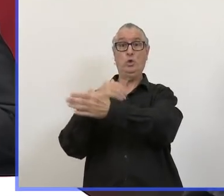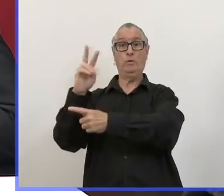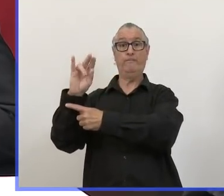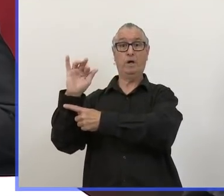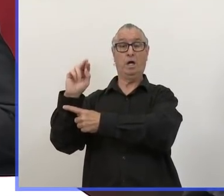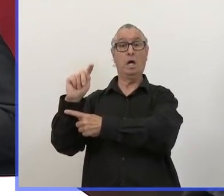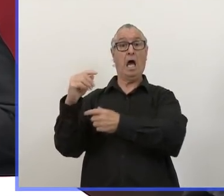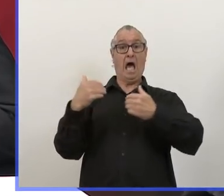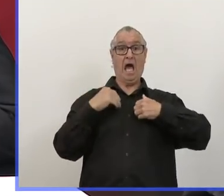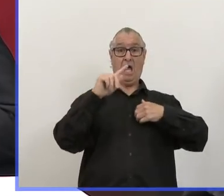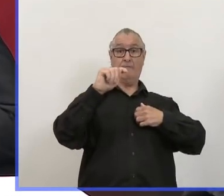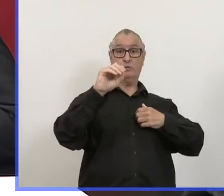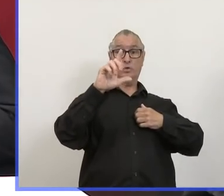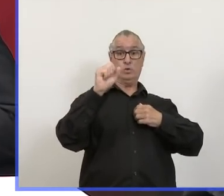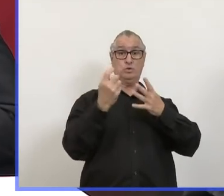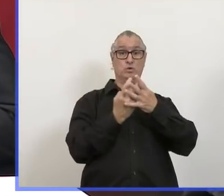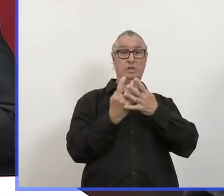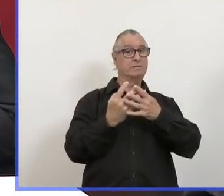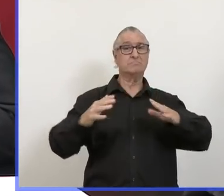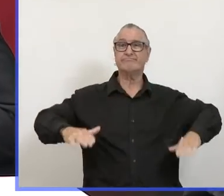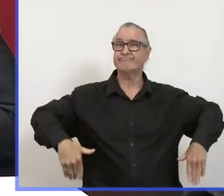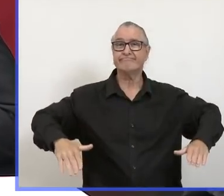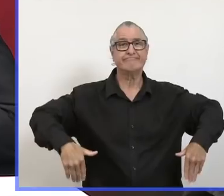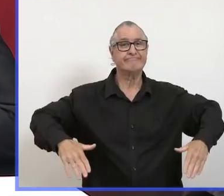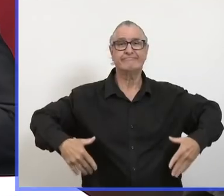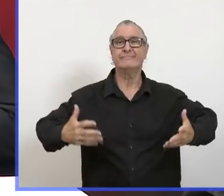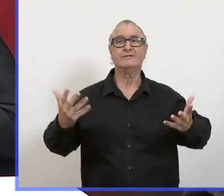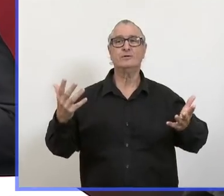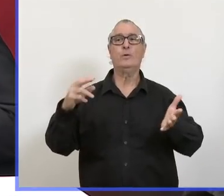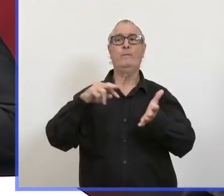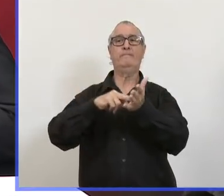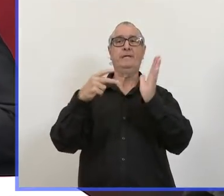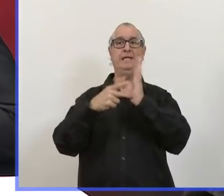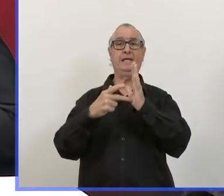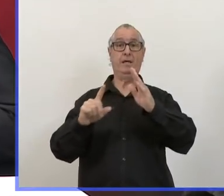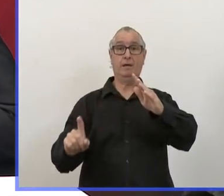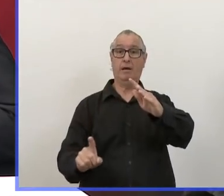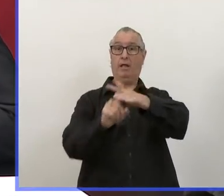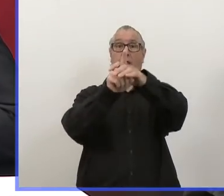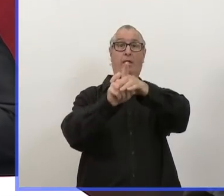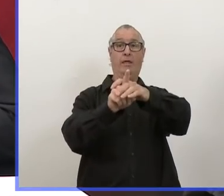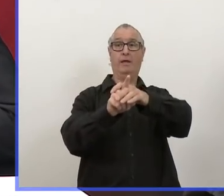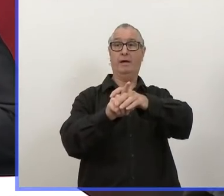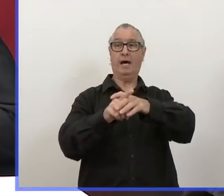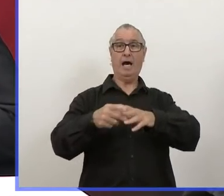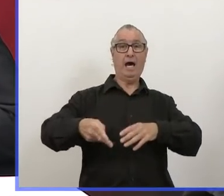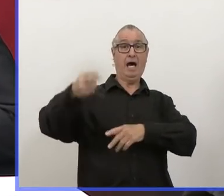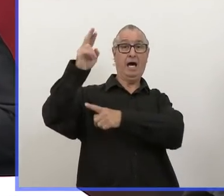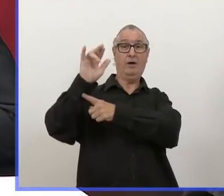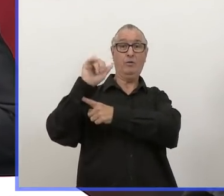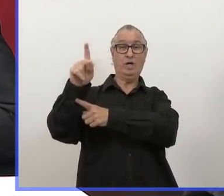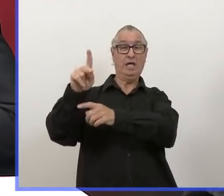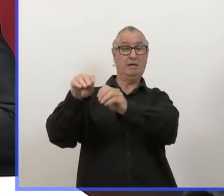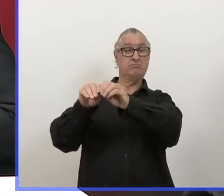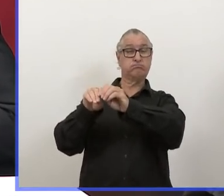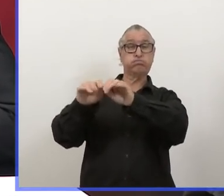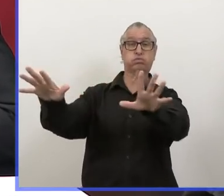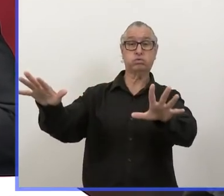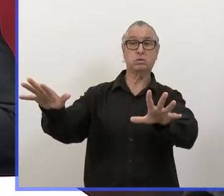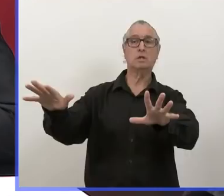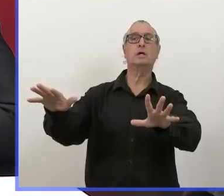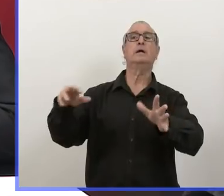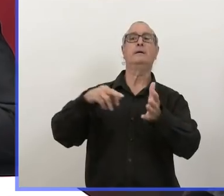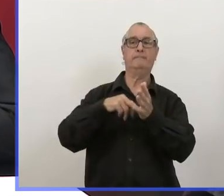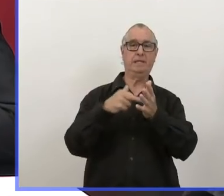Whenever there's an infection or a reinfection, wherever there's an infection in a high-risk situation or a outbreak scenario, we do automatically